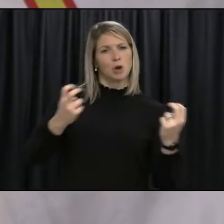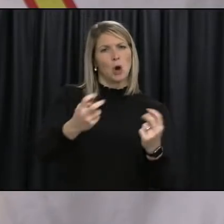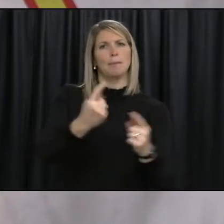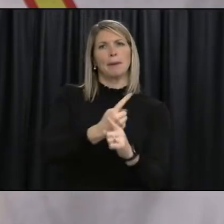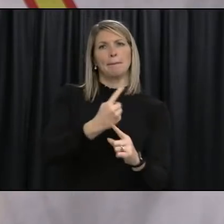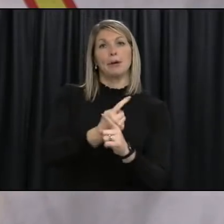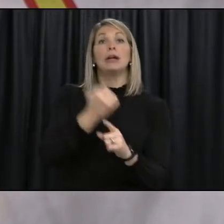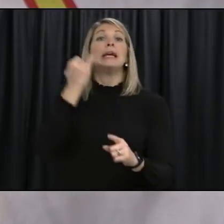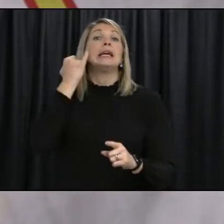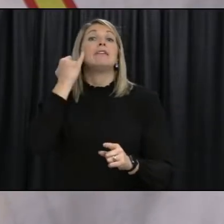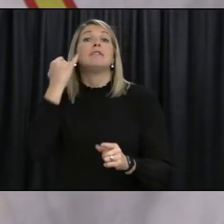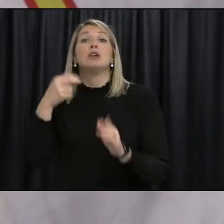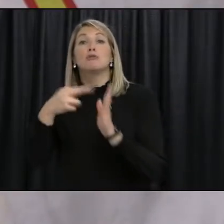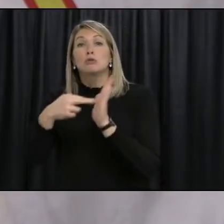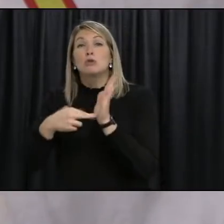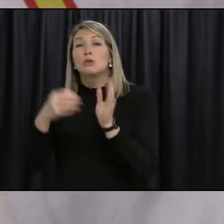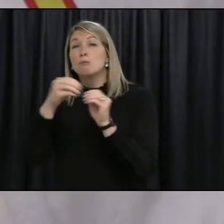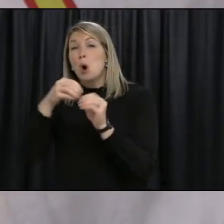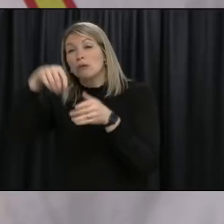gov.nl.ca/COVID-19.